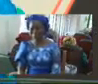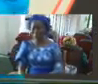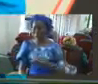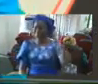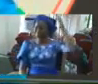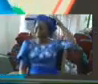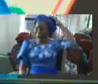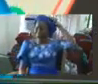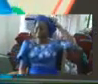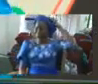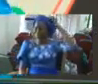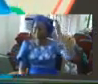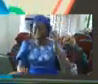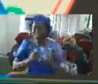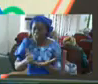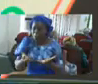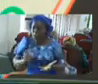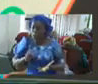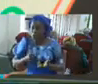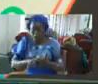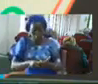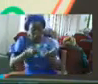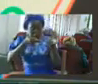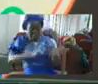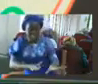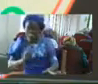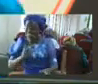They expected us to be dying like flies.